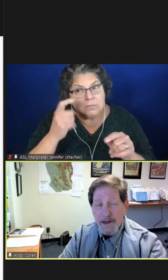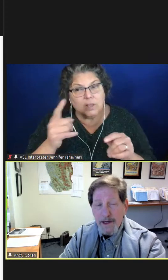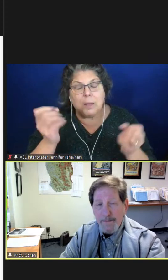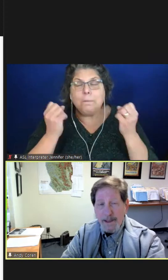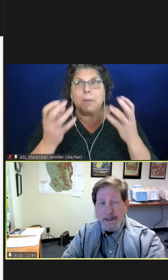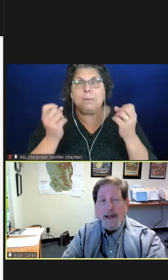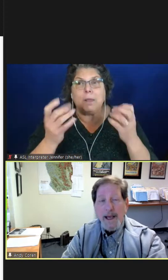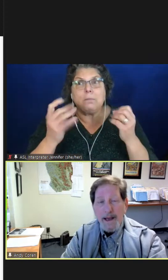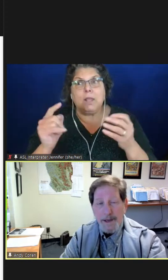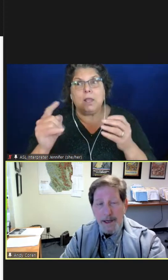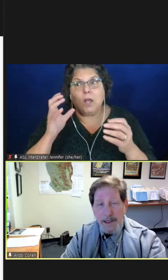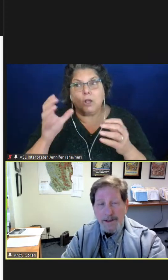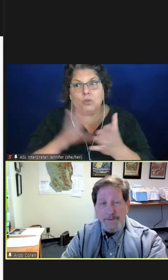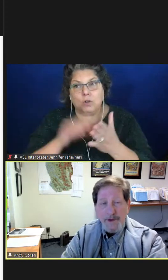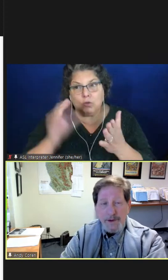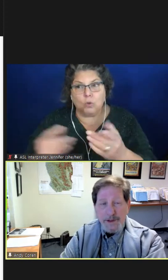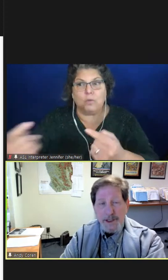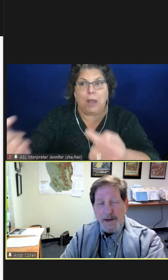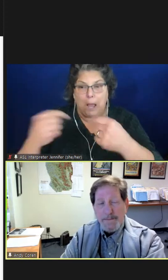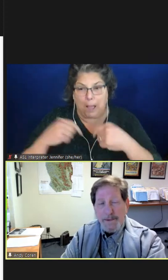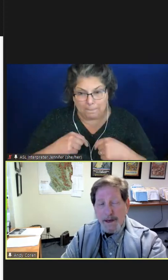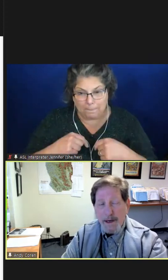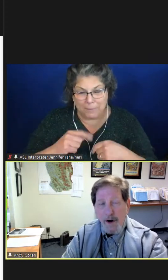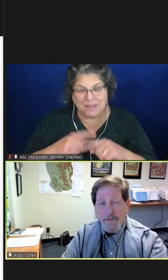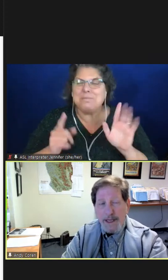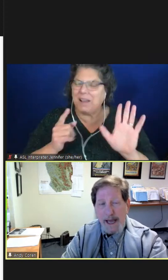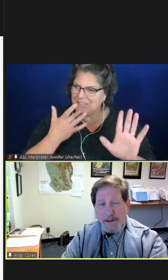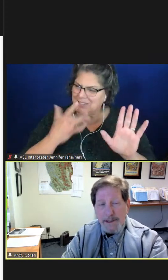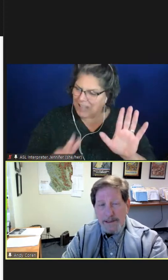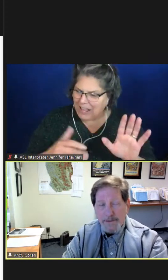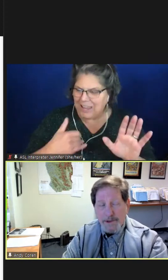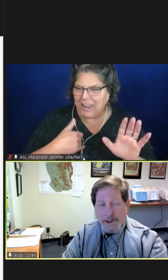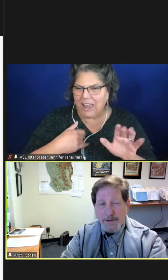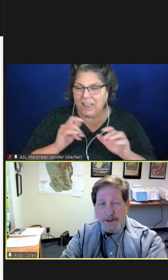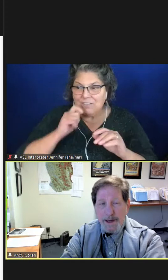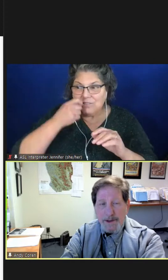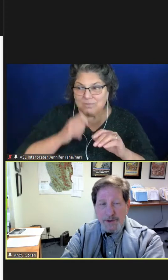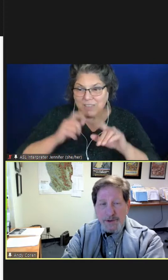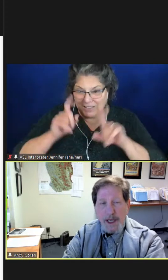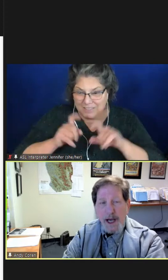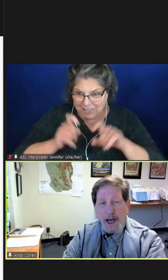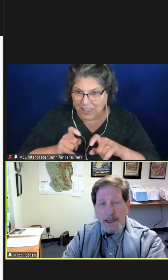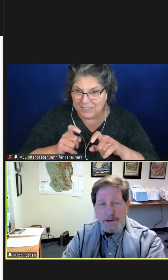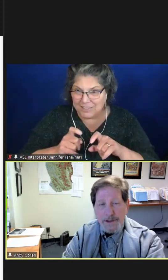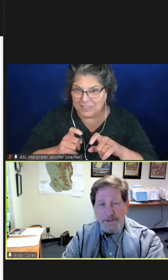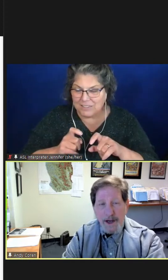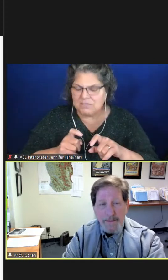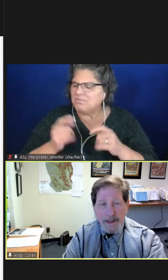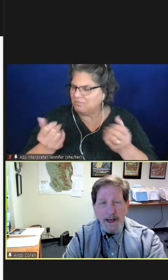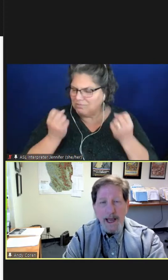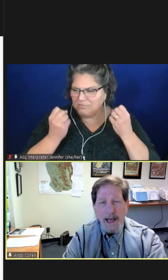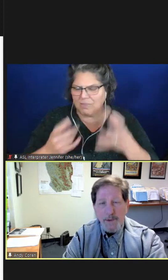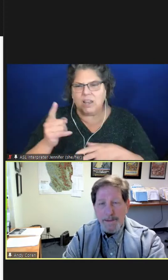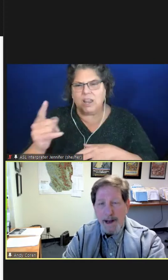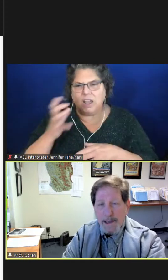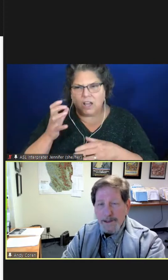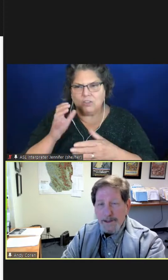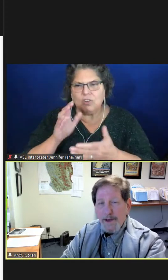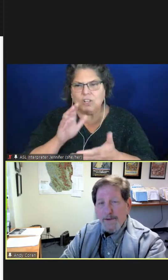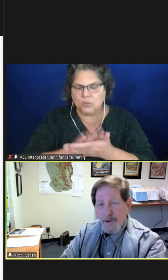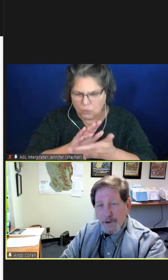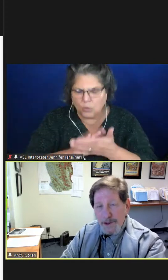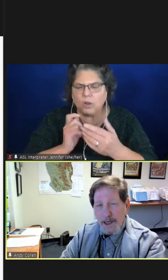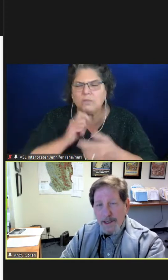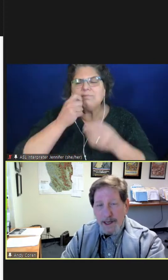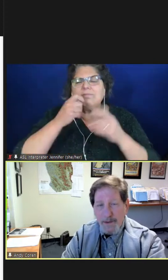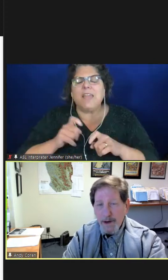have come in, and because of those over-the-counter tests that were distributed by the schools, hundreds have come in and were positive.